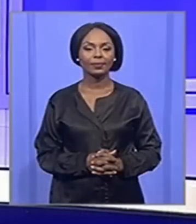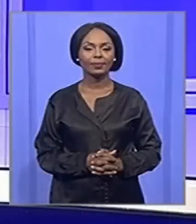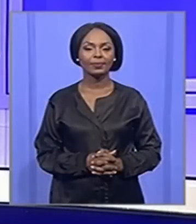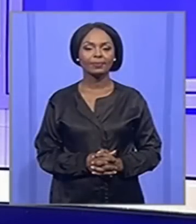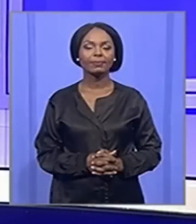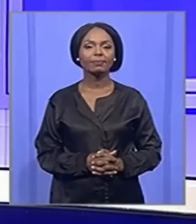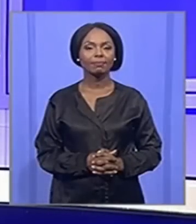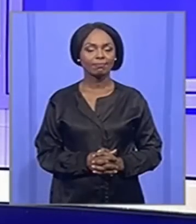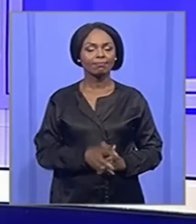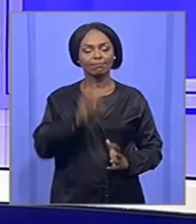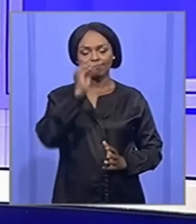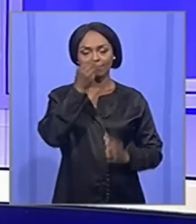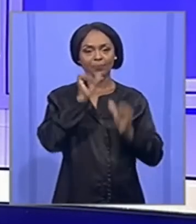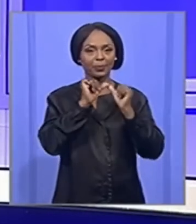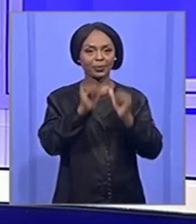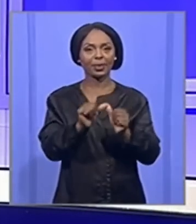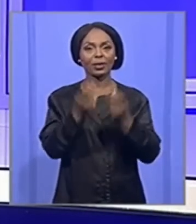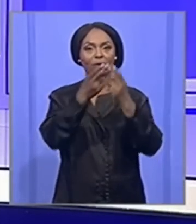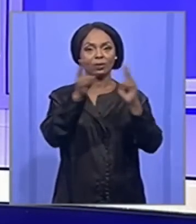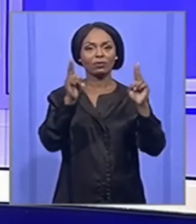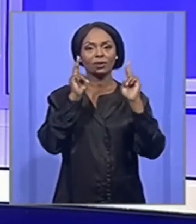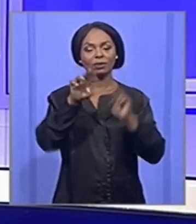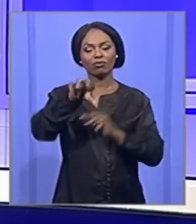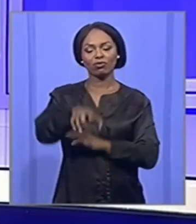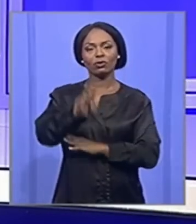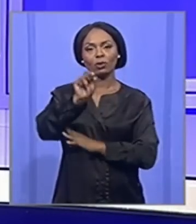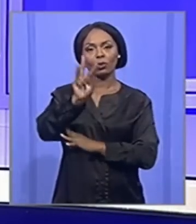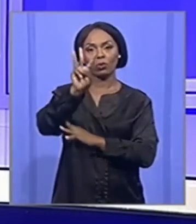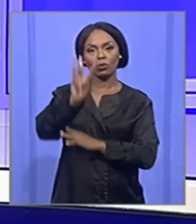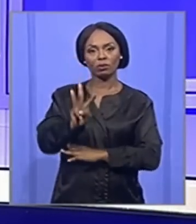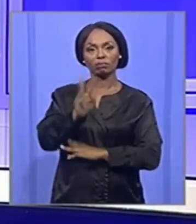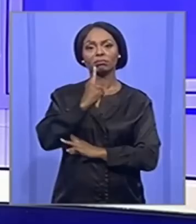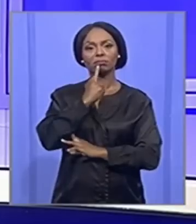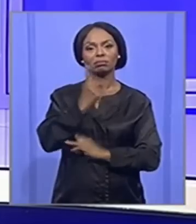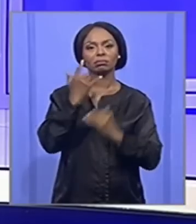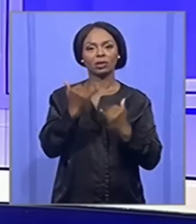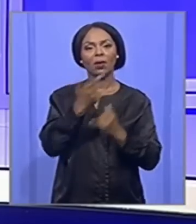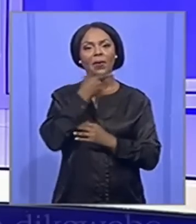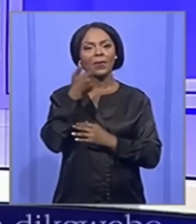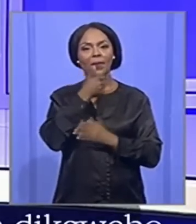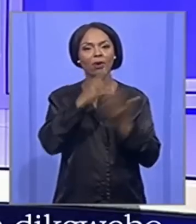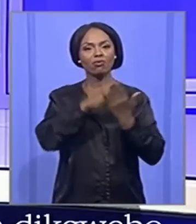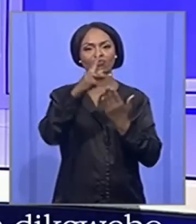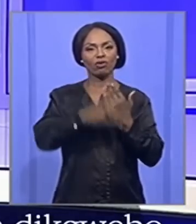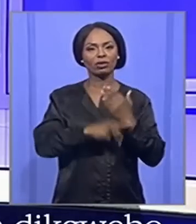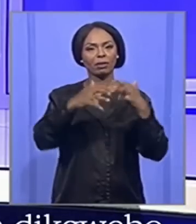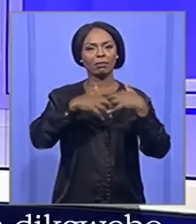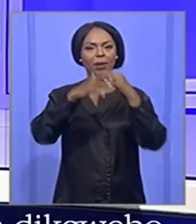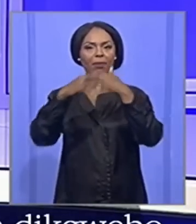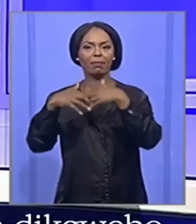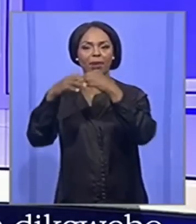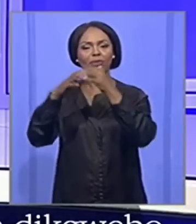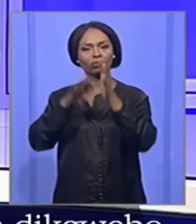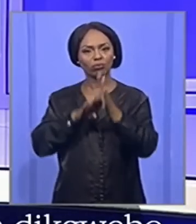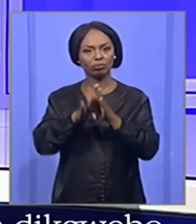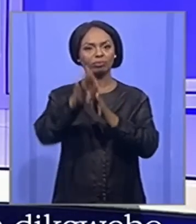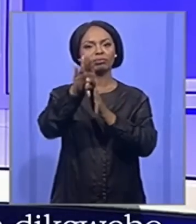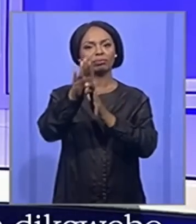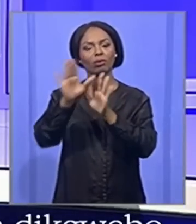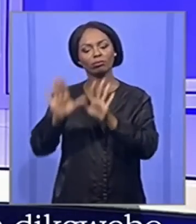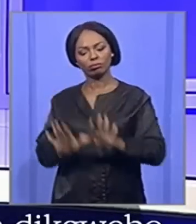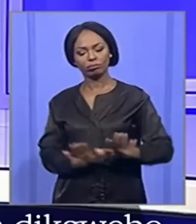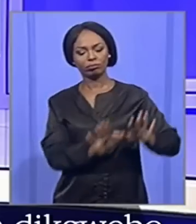Re boetse re hatela pele. University ya Province ya Northwest e re haufinyana e tlo gakola diprojeke tse reretsweng ho ntlafatsa kontinente ya Afrika